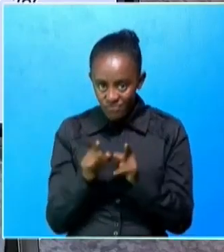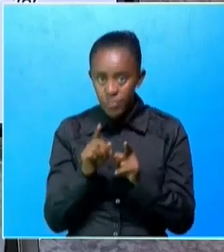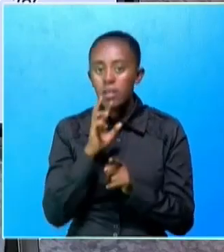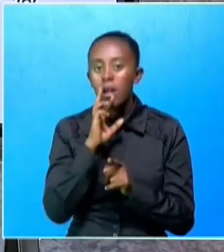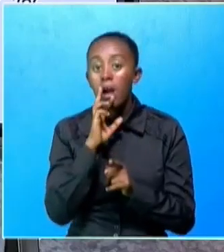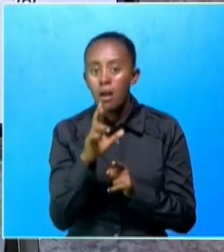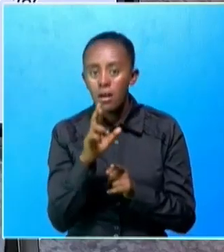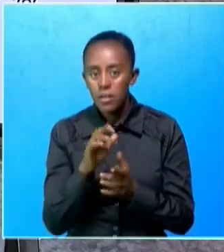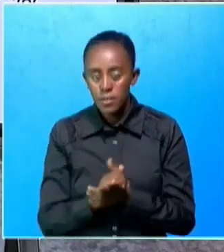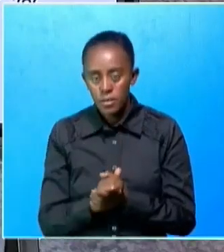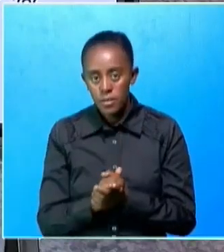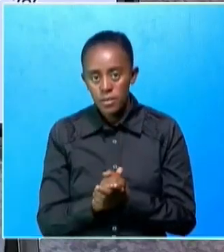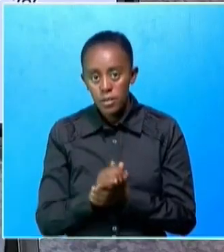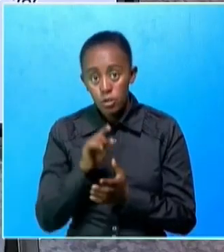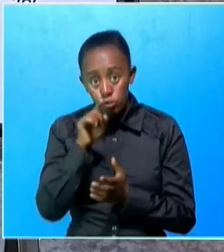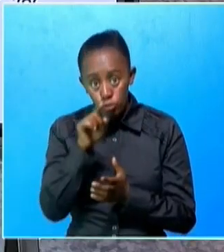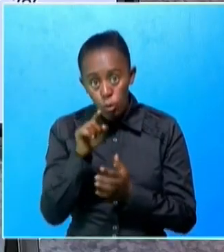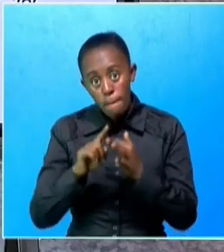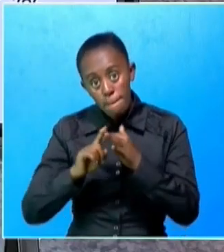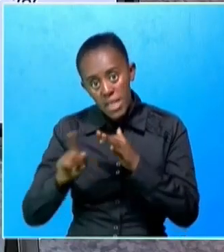you'll miss your friend.